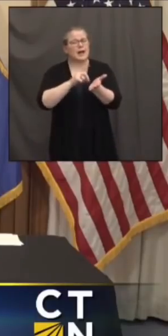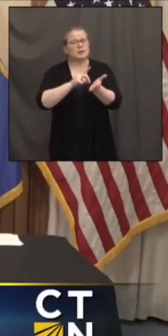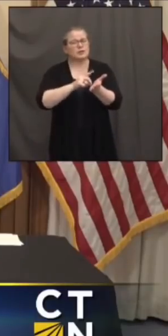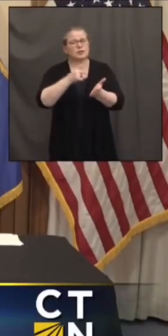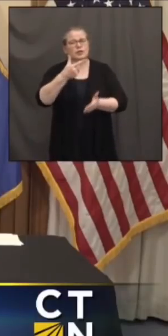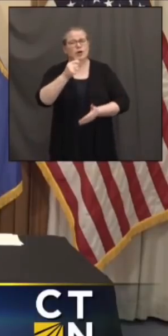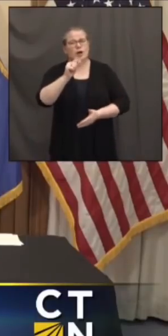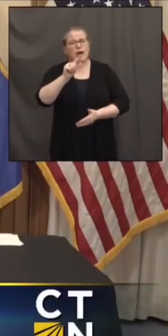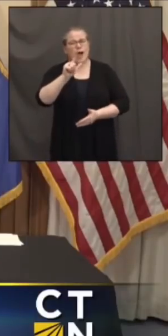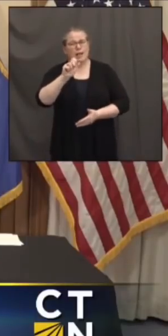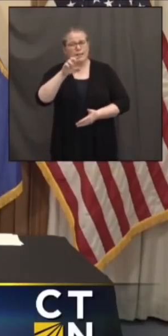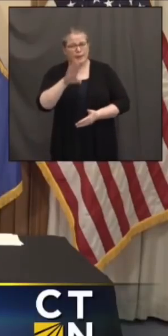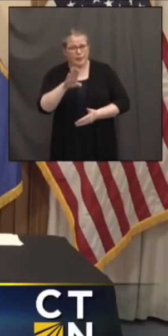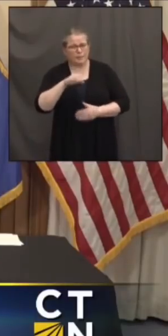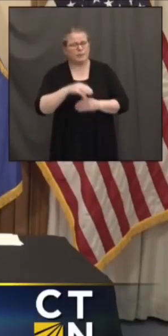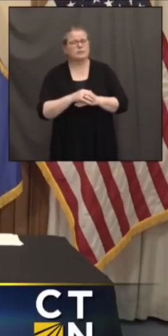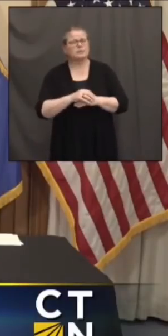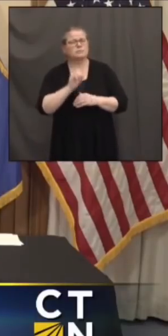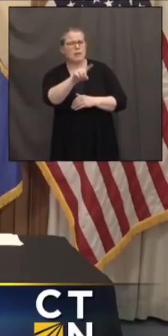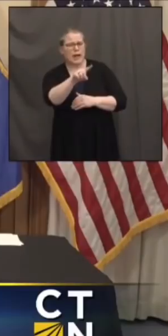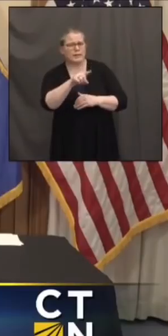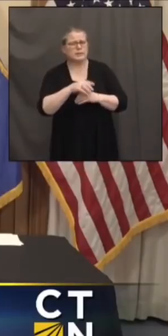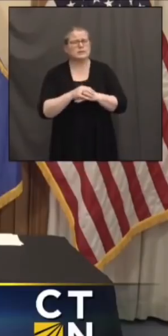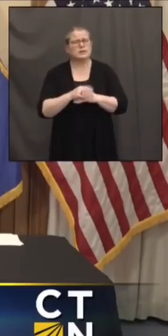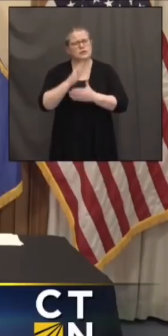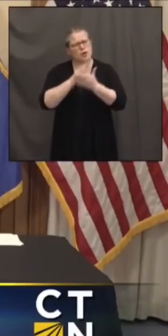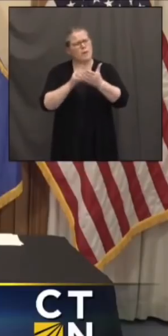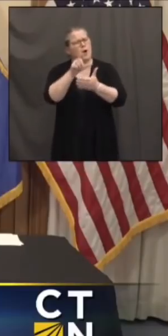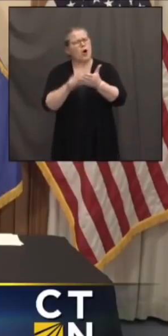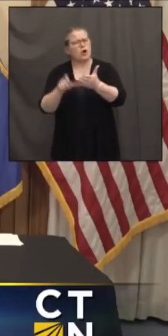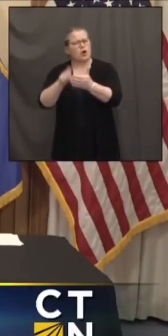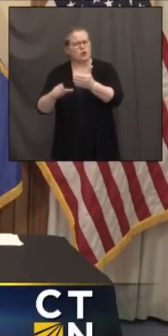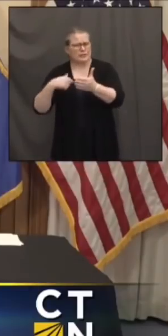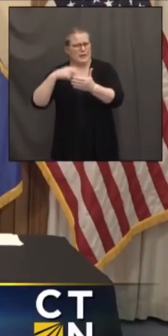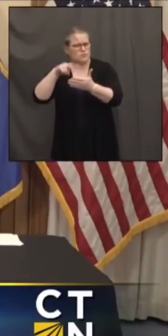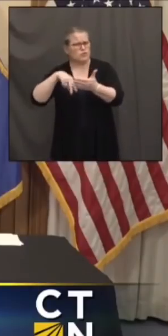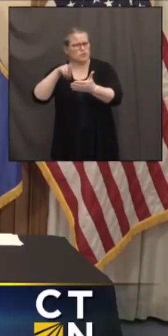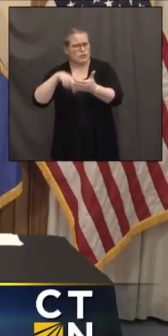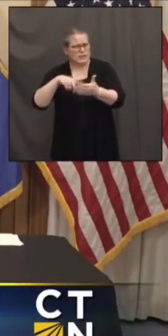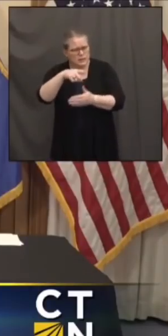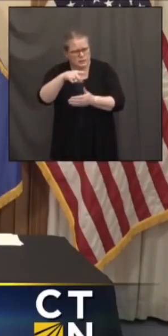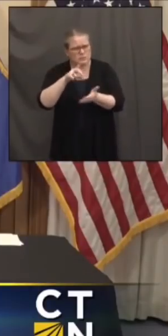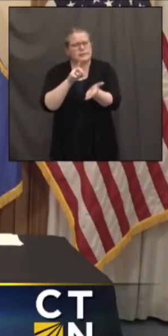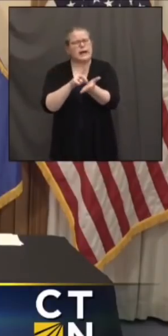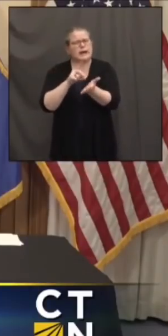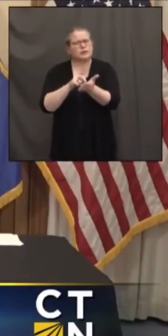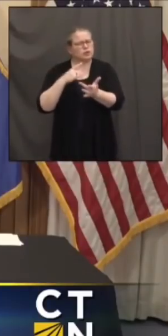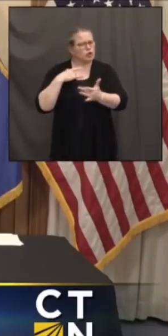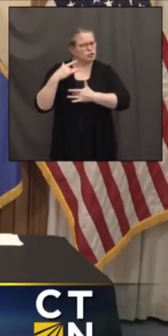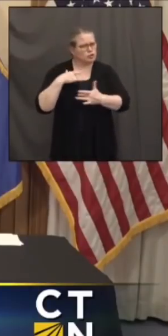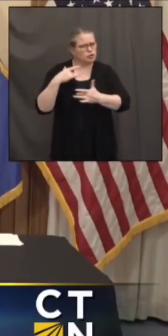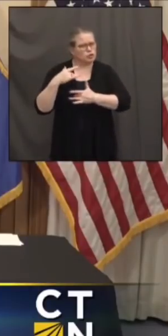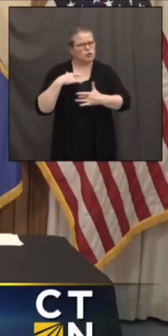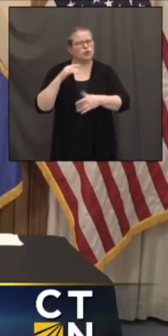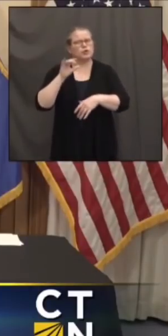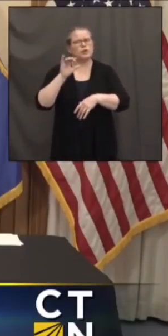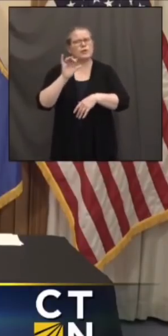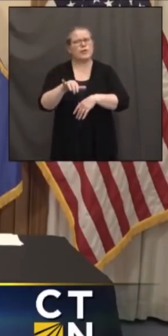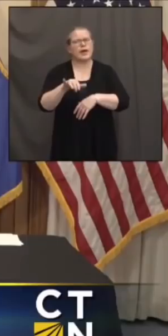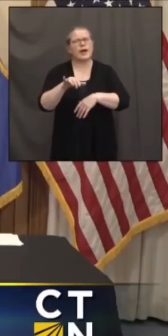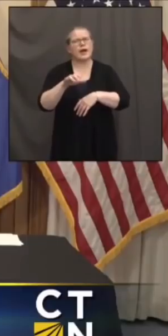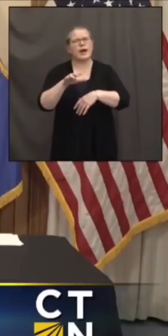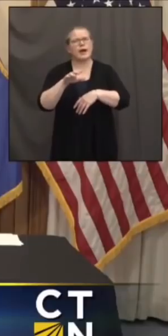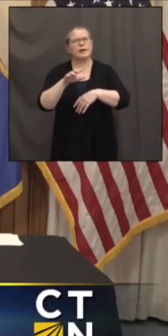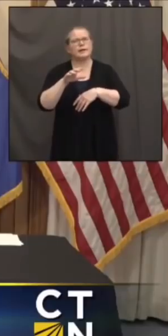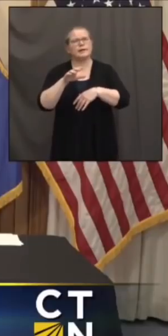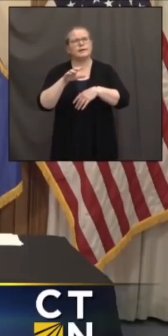some articles where doctors have expressed concern that great that vaccinations are